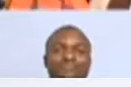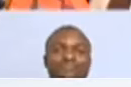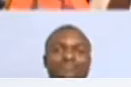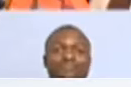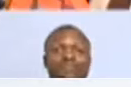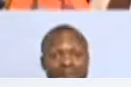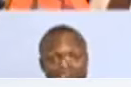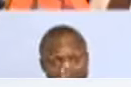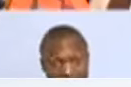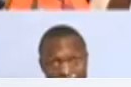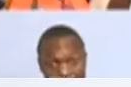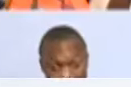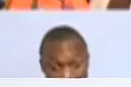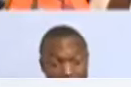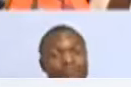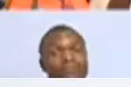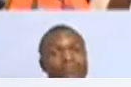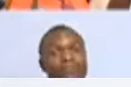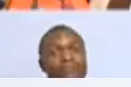Madam Speaker,